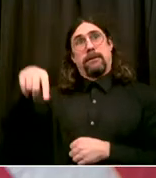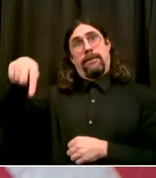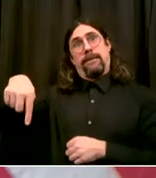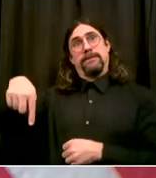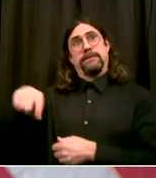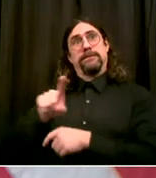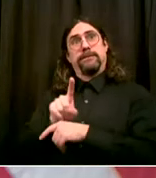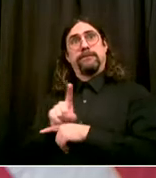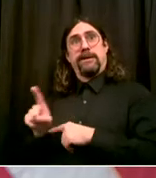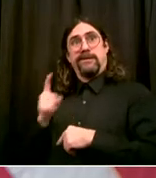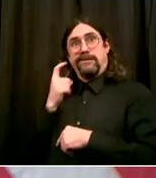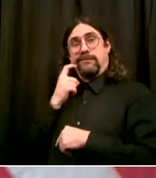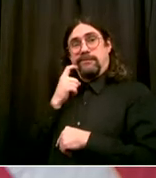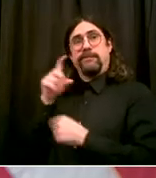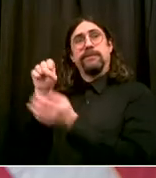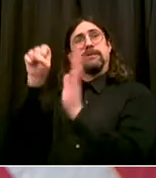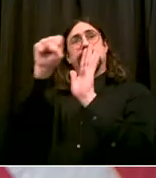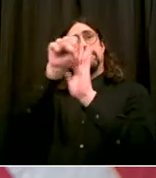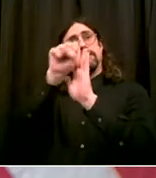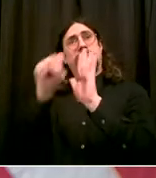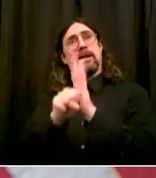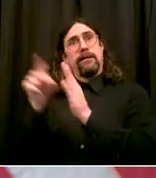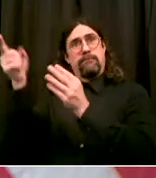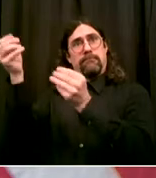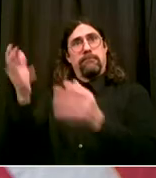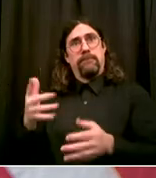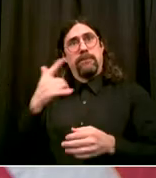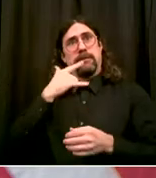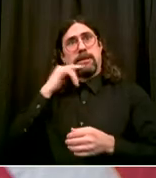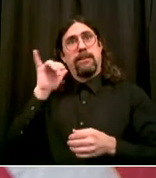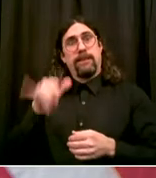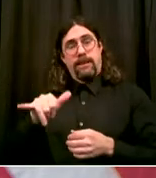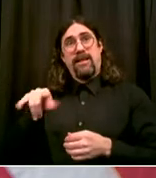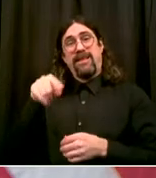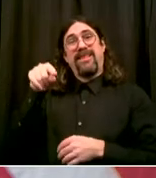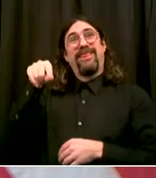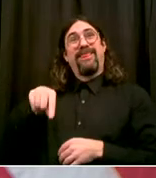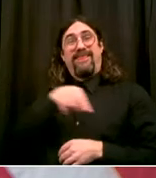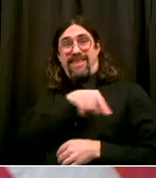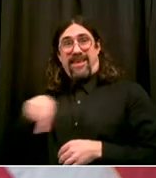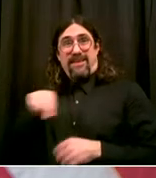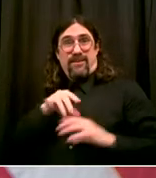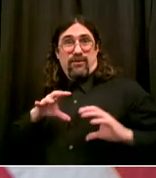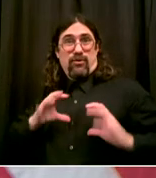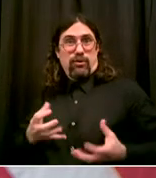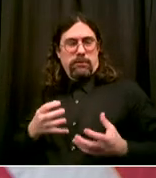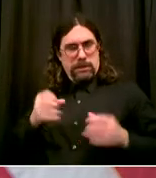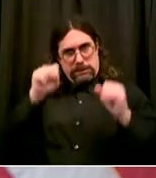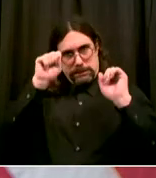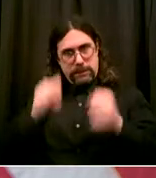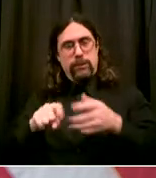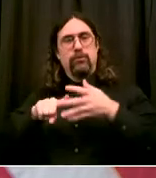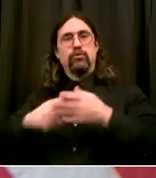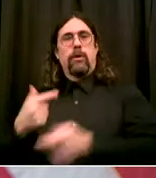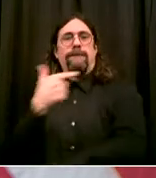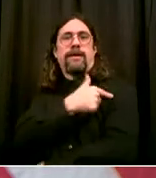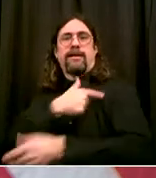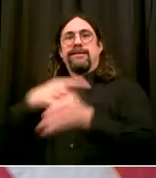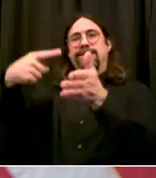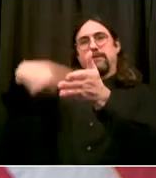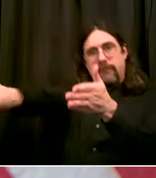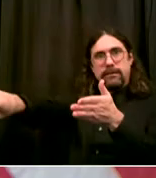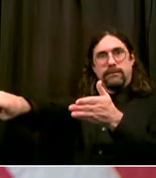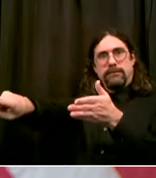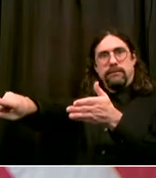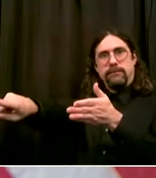we are prepared to ensure that that those workers will have access to the